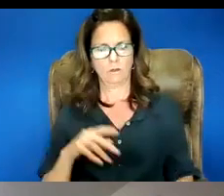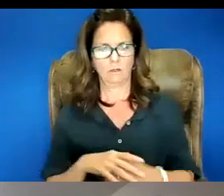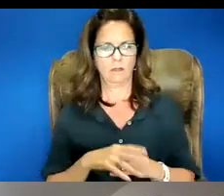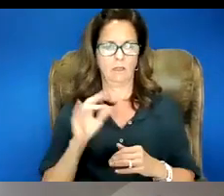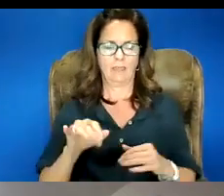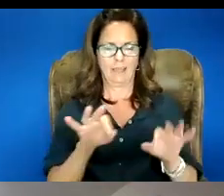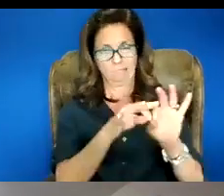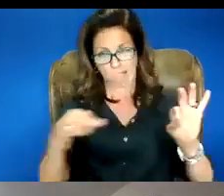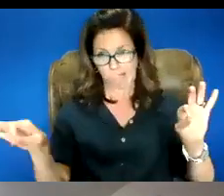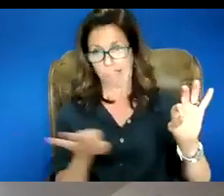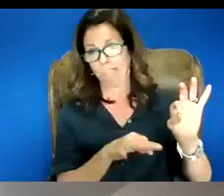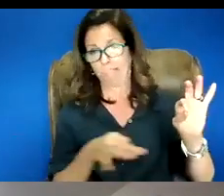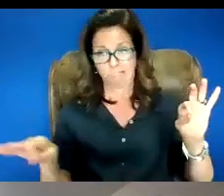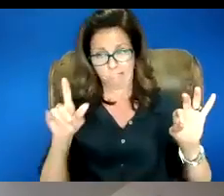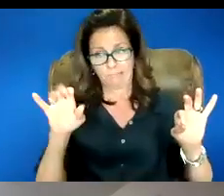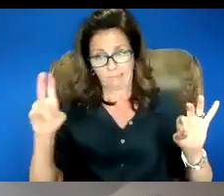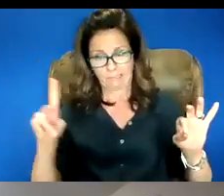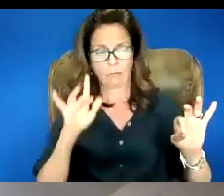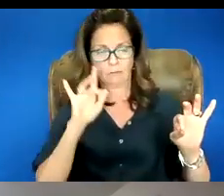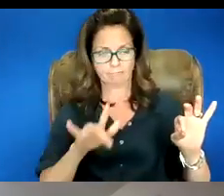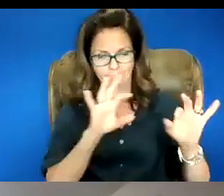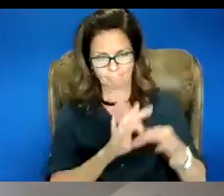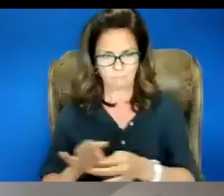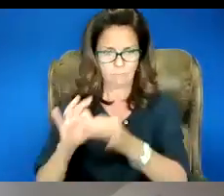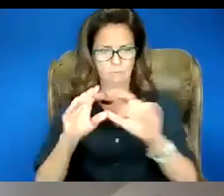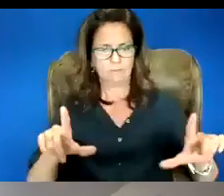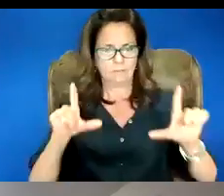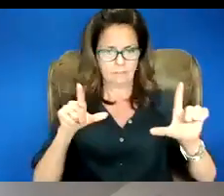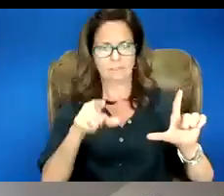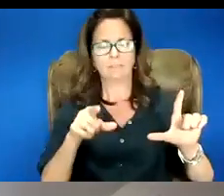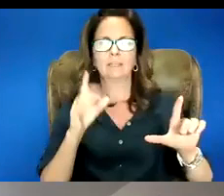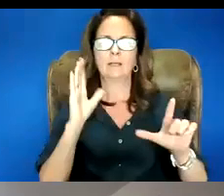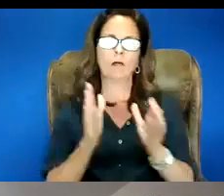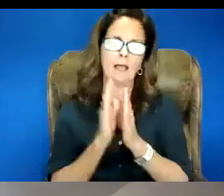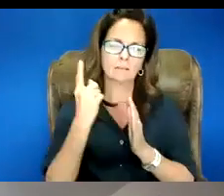and it's you'll when you go to the link, it'll ask you for your consent to